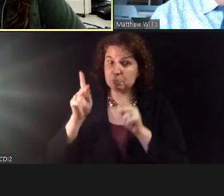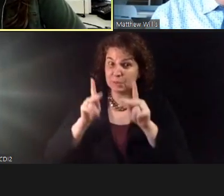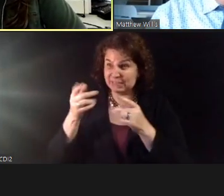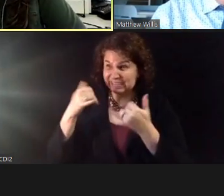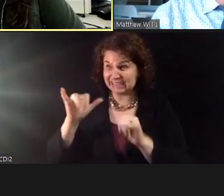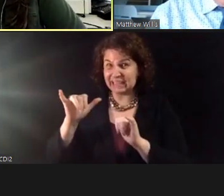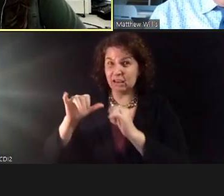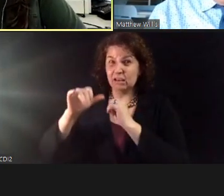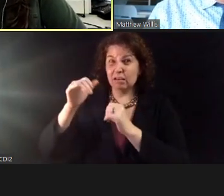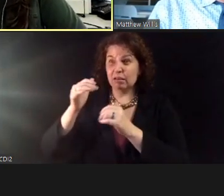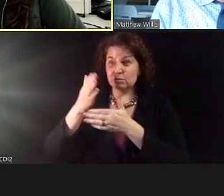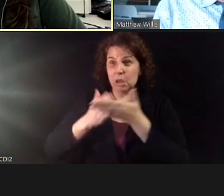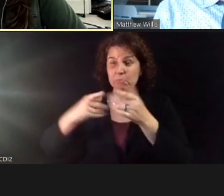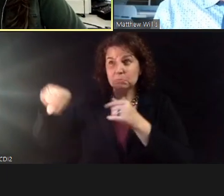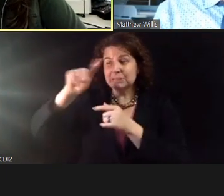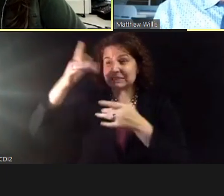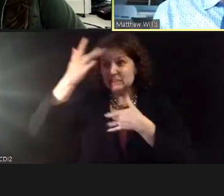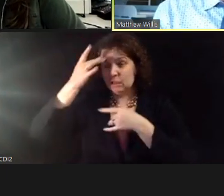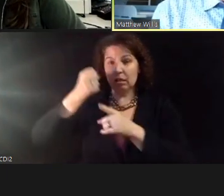issues?